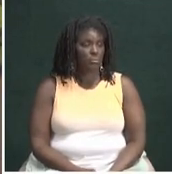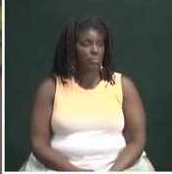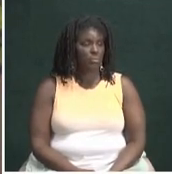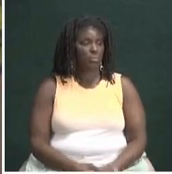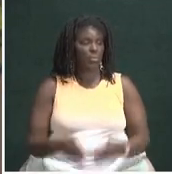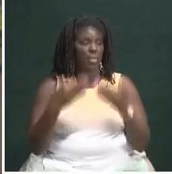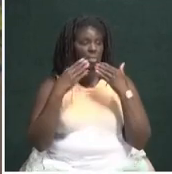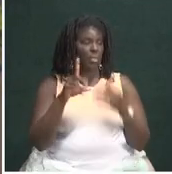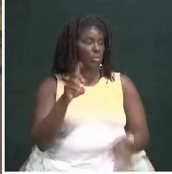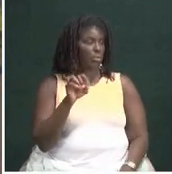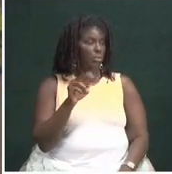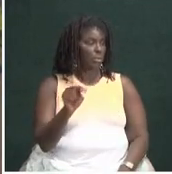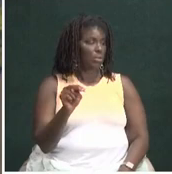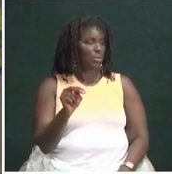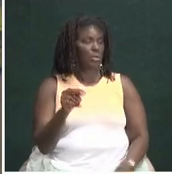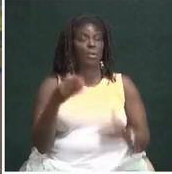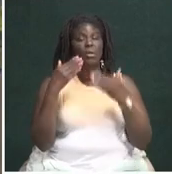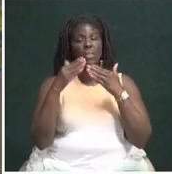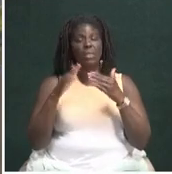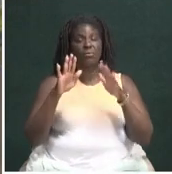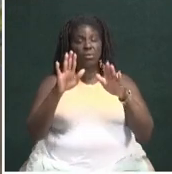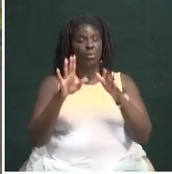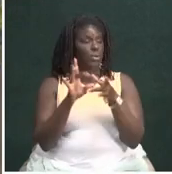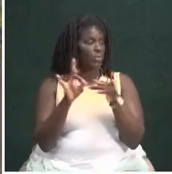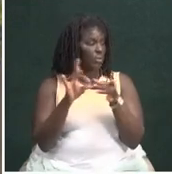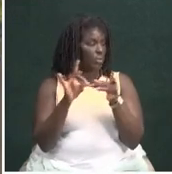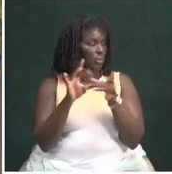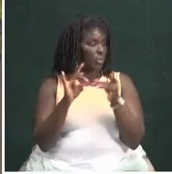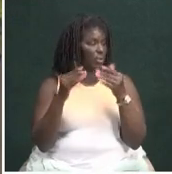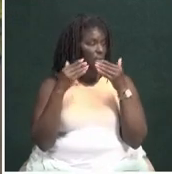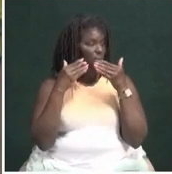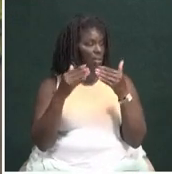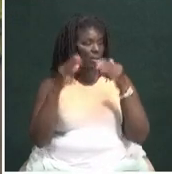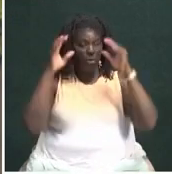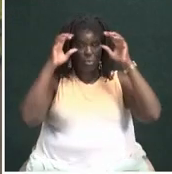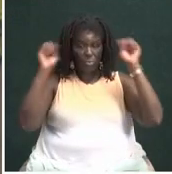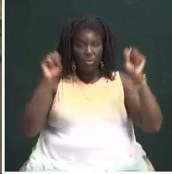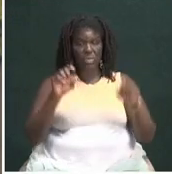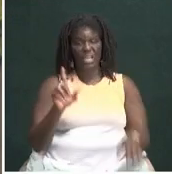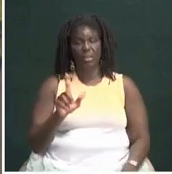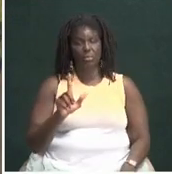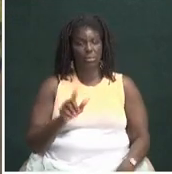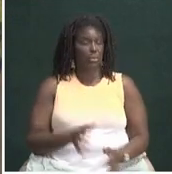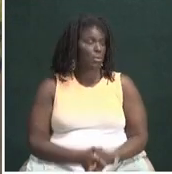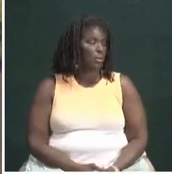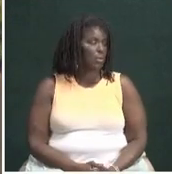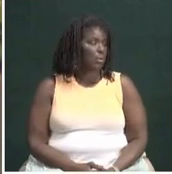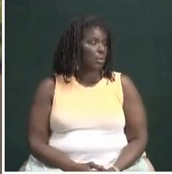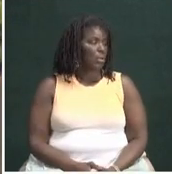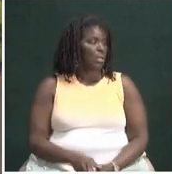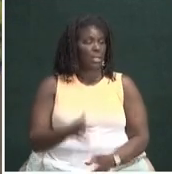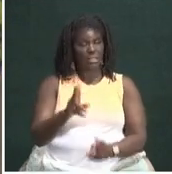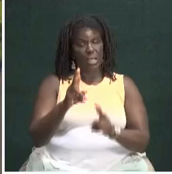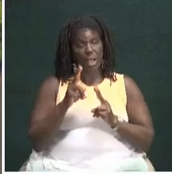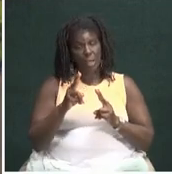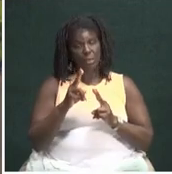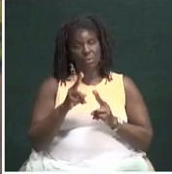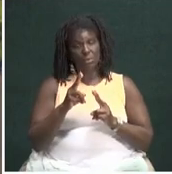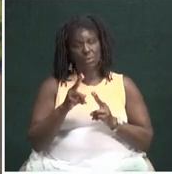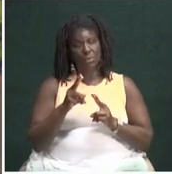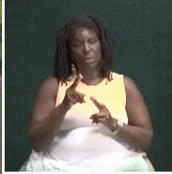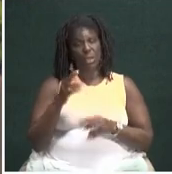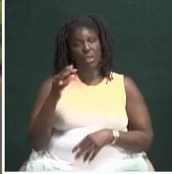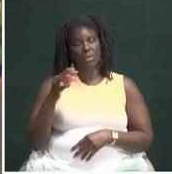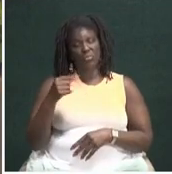Thank you, Dean. Thank you for your great comments, and thank you, President Lieberman. It is really an honor and a privilege for me to